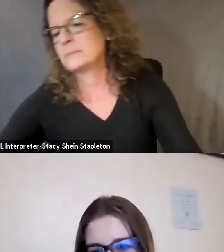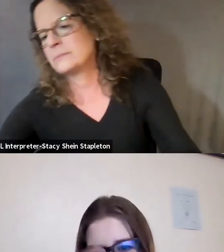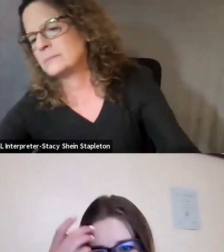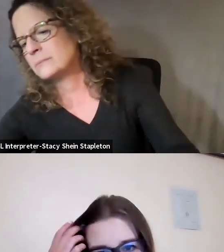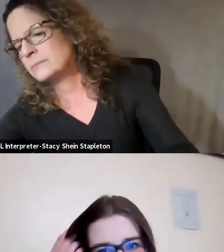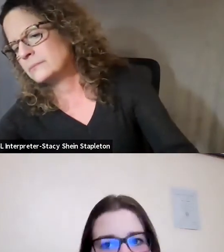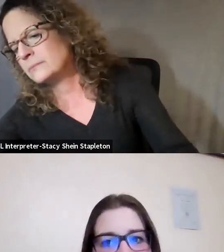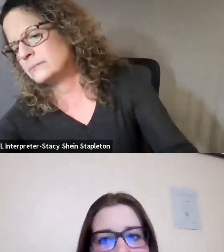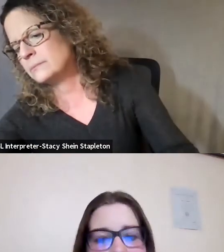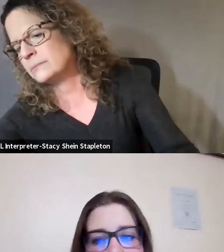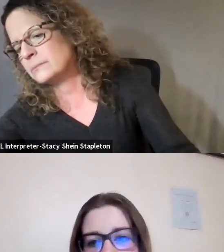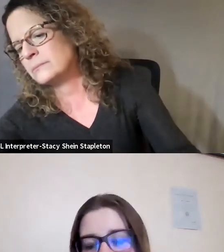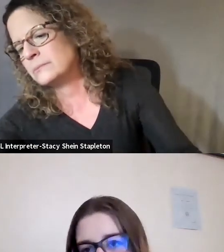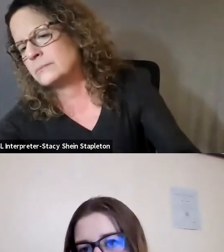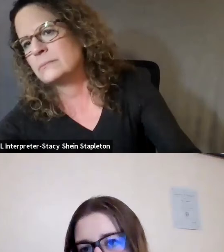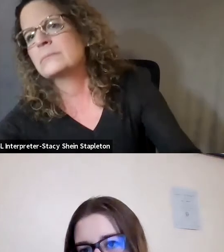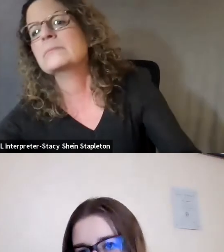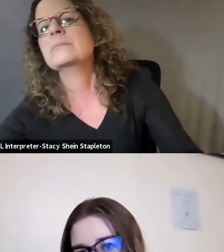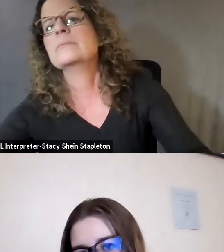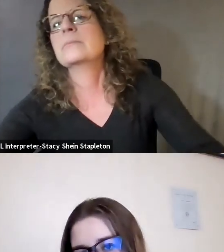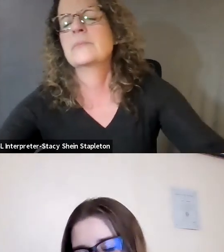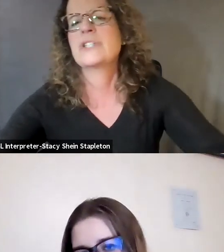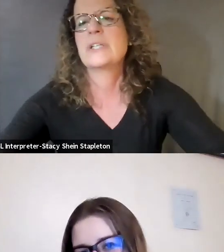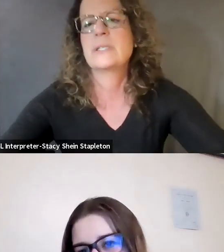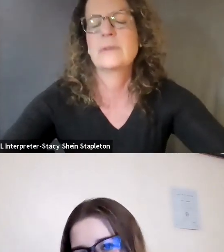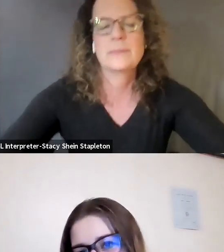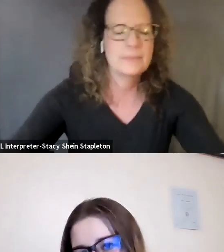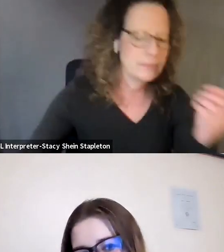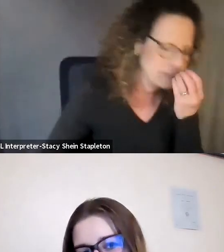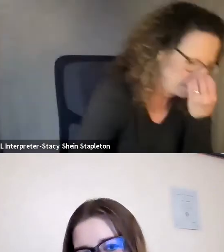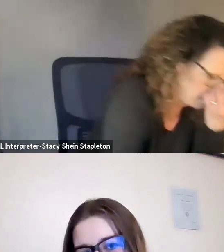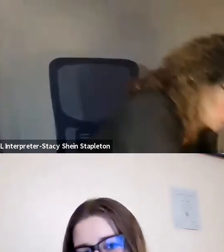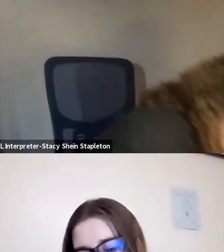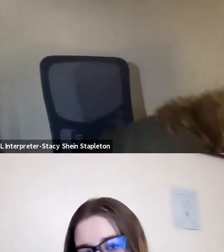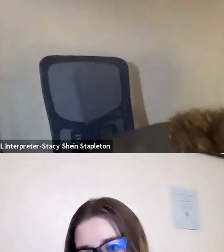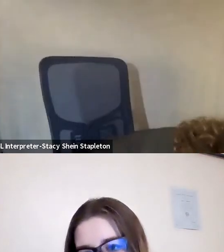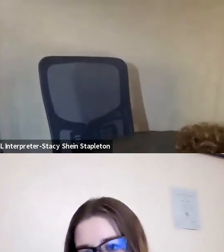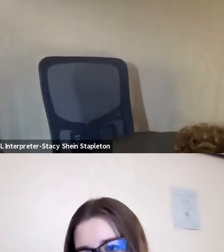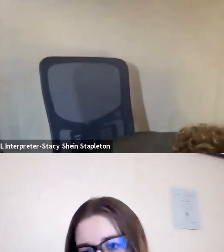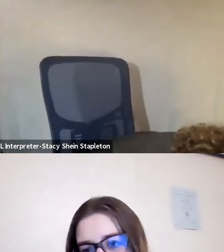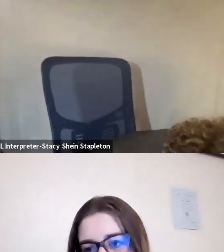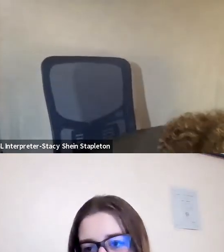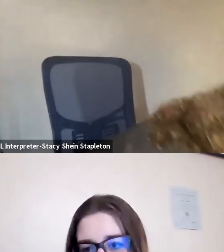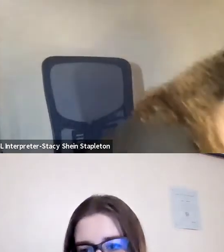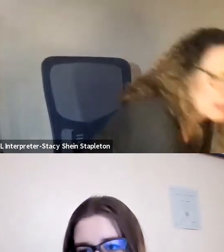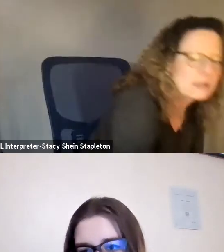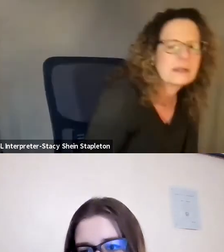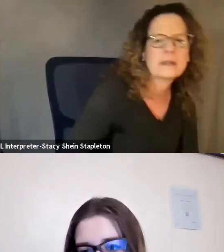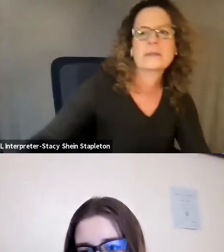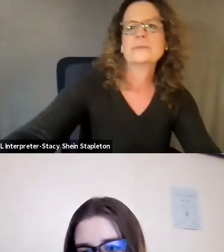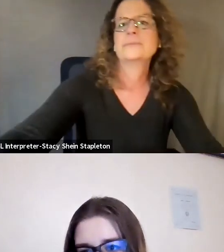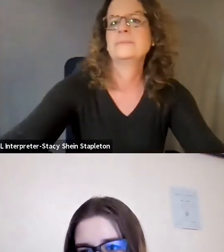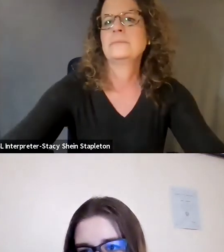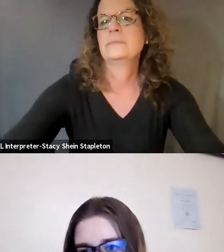it happens, as a beer aficionado, I do ask about these things. I think they are getting much more water